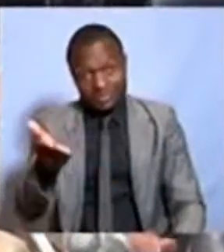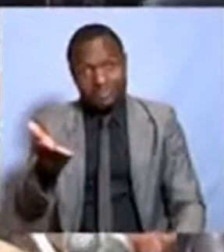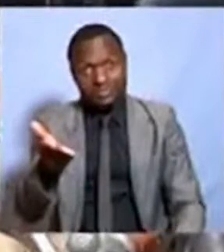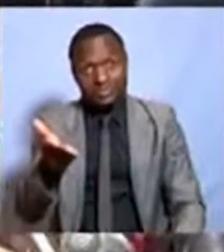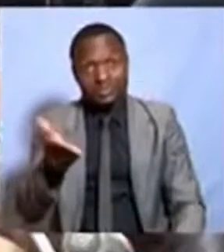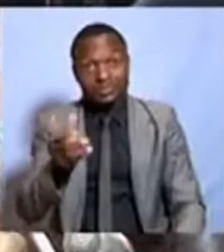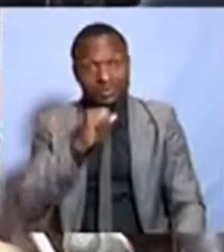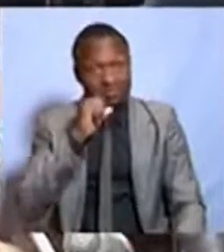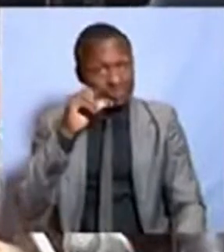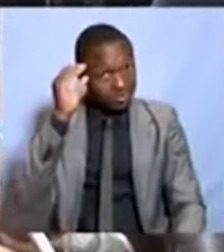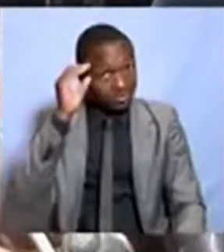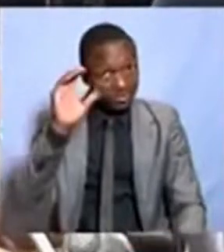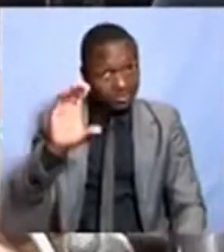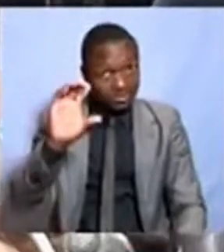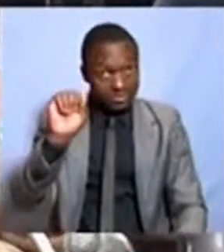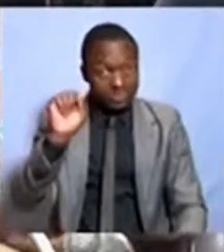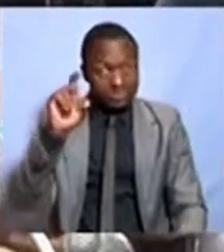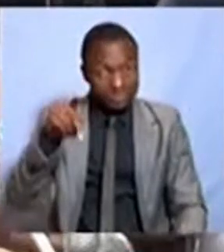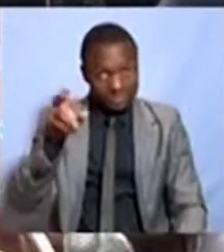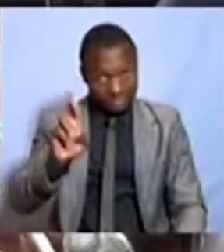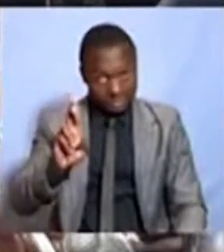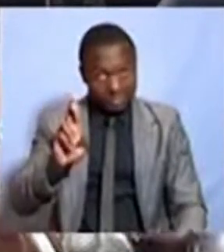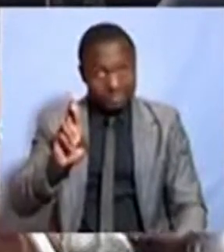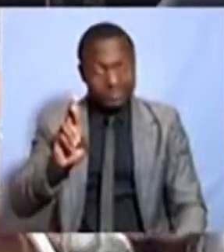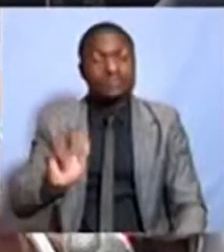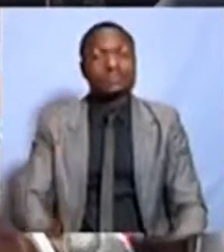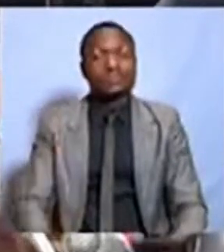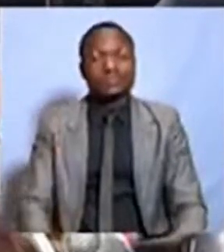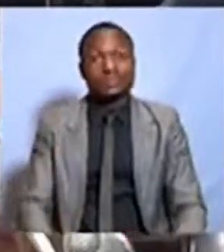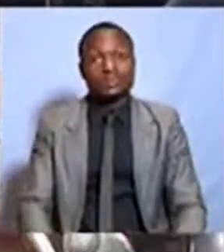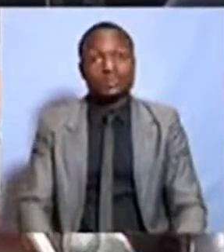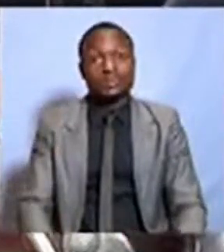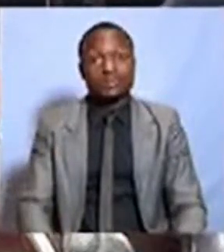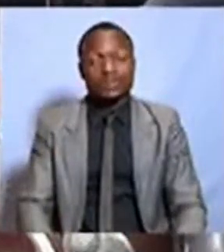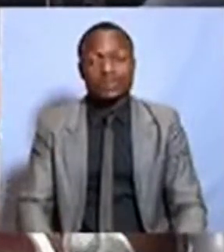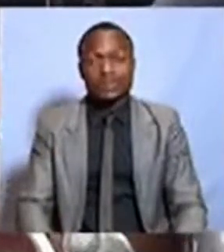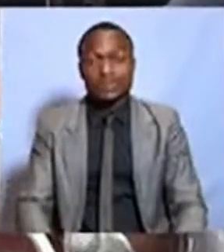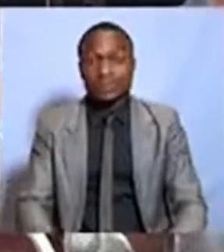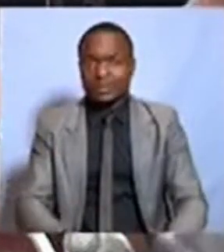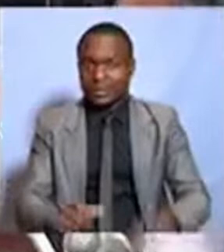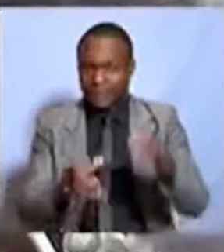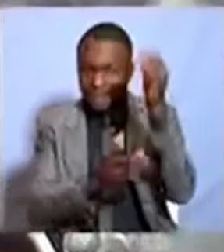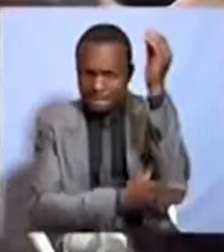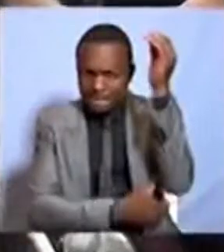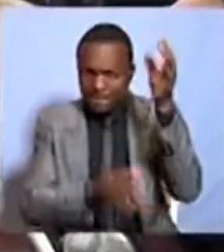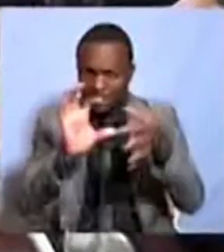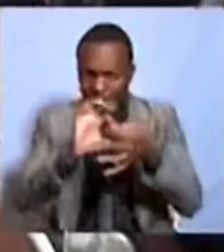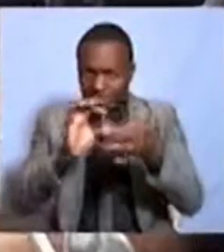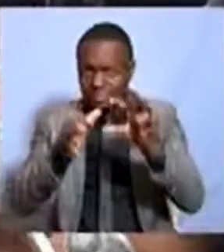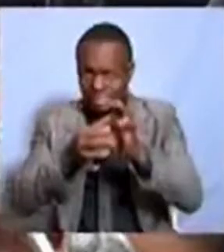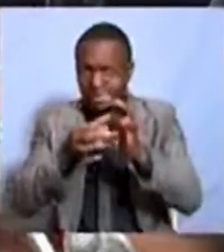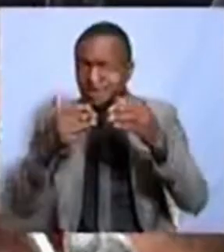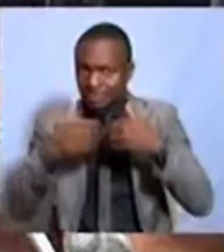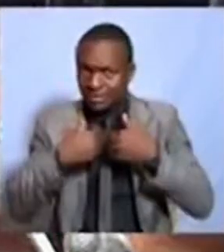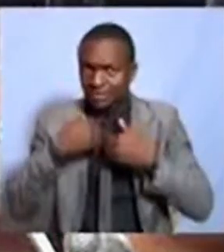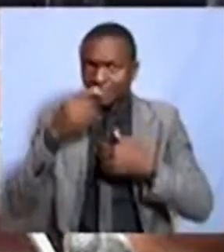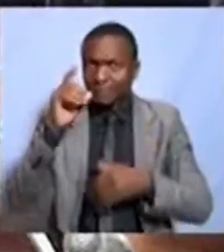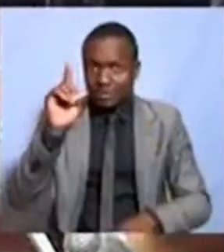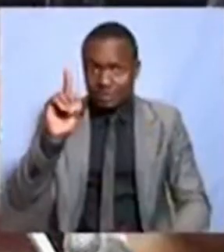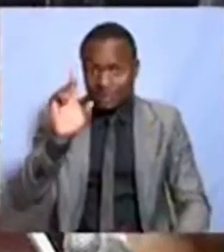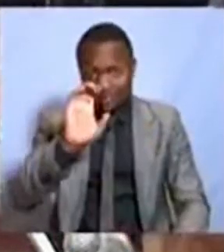Civil Society for Poverty Reduction before, we are basically an anti-poverty network organization that has about over 100